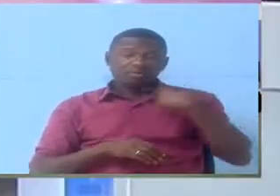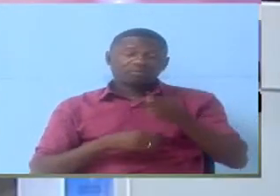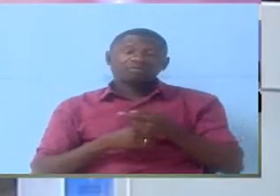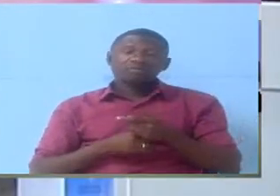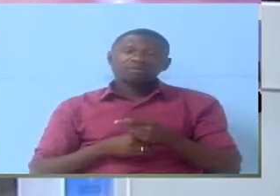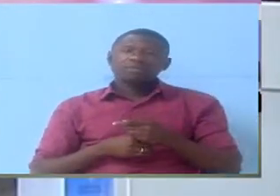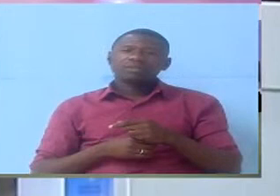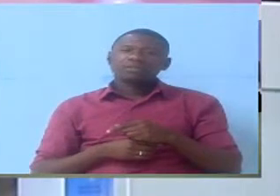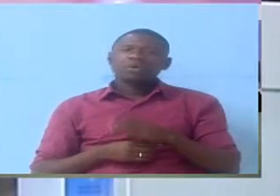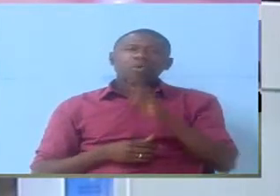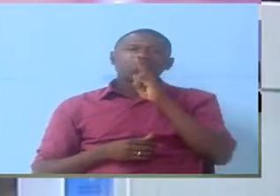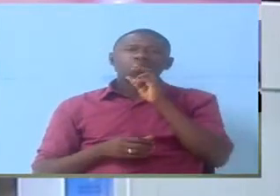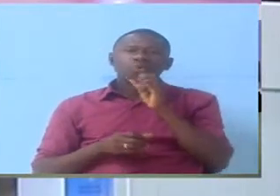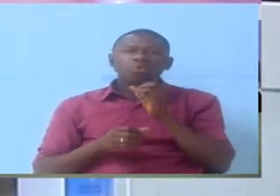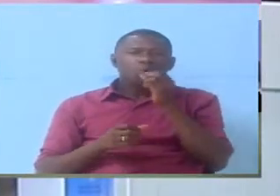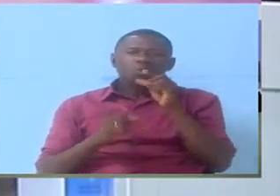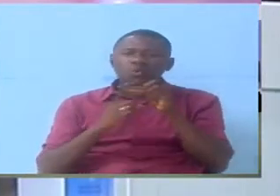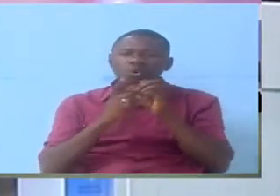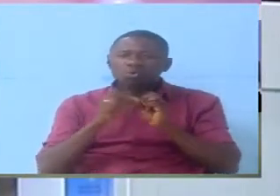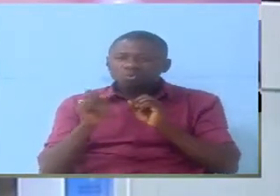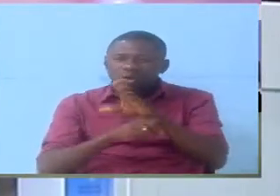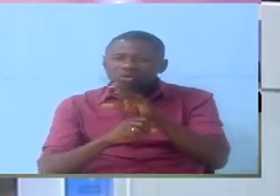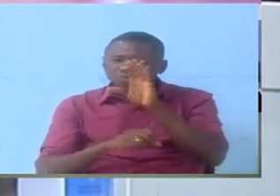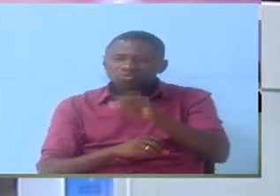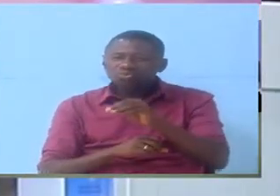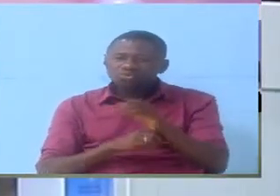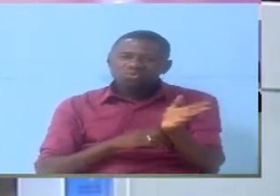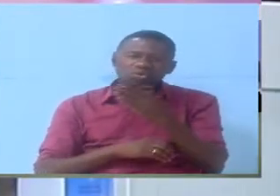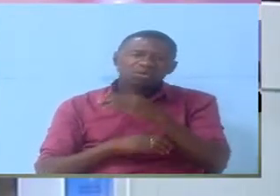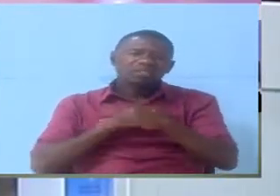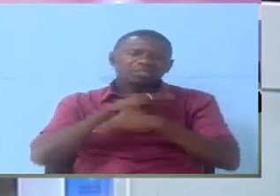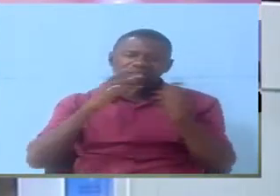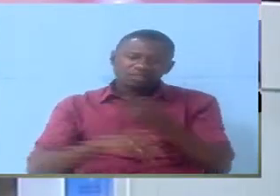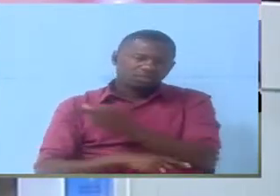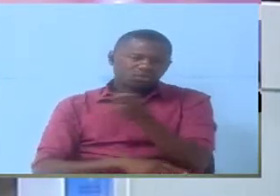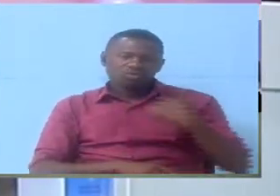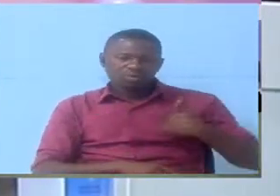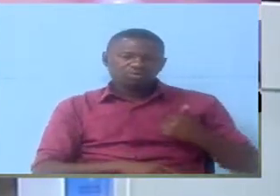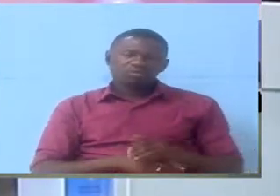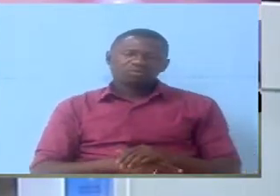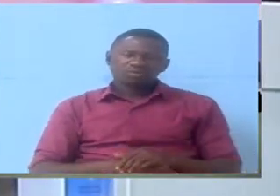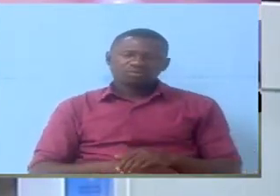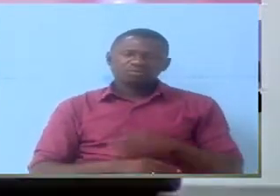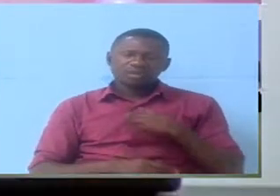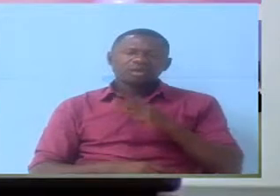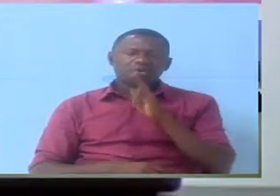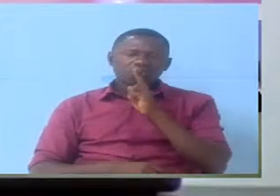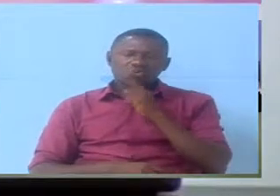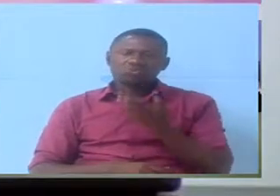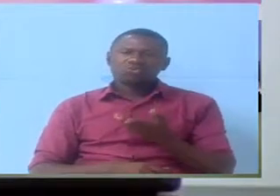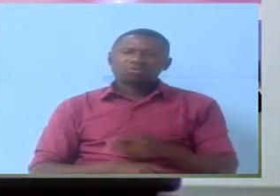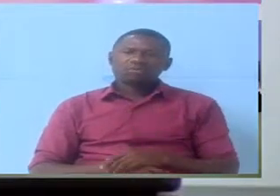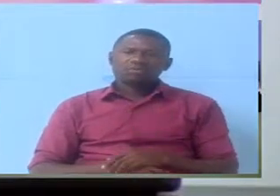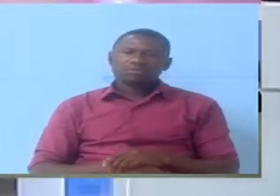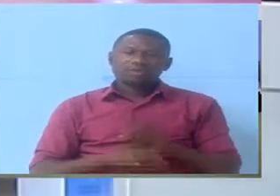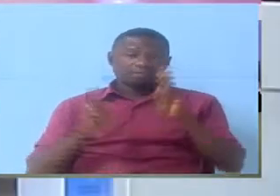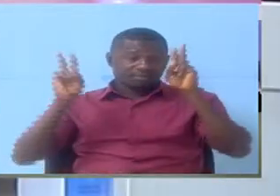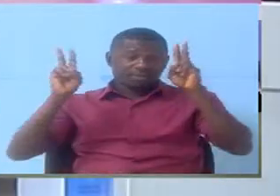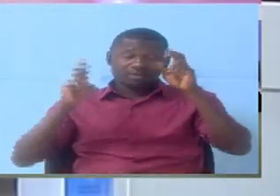Excellency the President then? Yeah, President His Excellency, President Otumo. How do you know